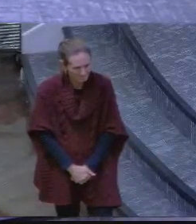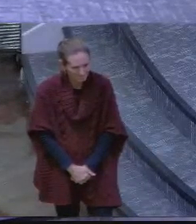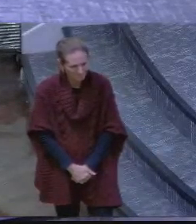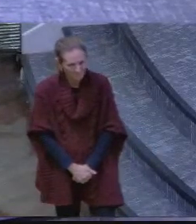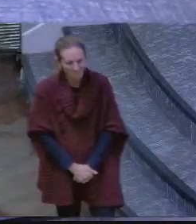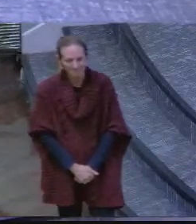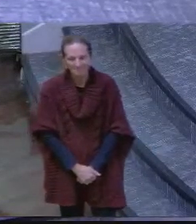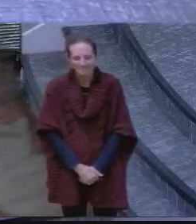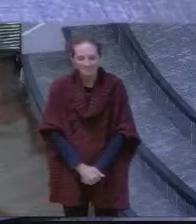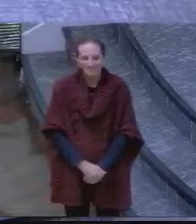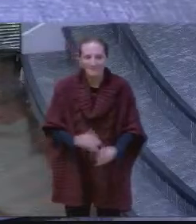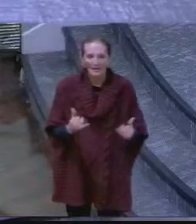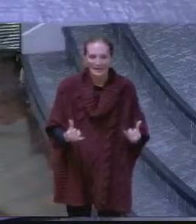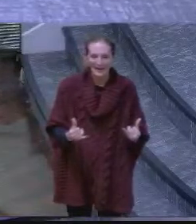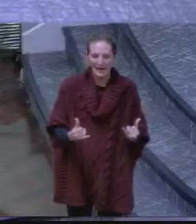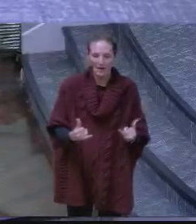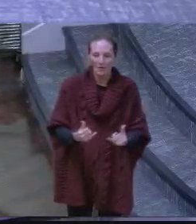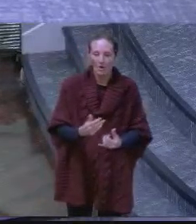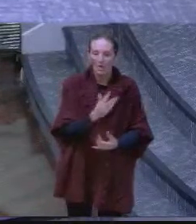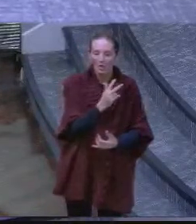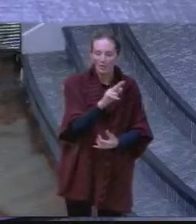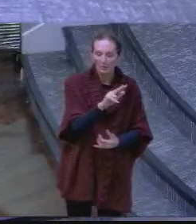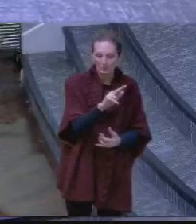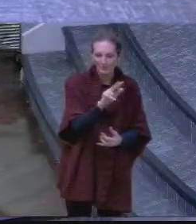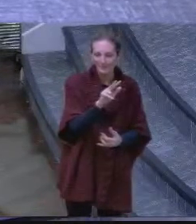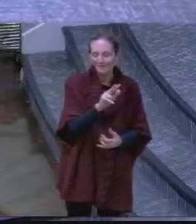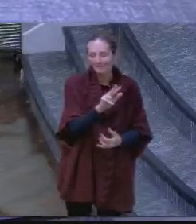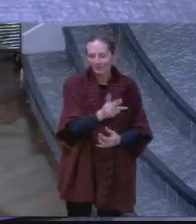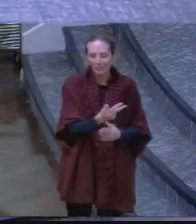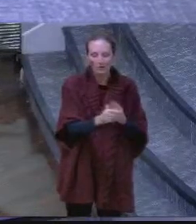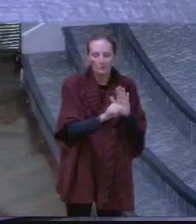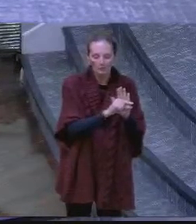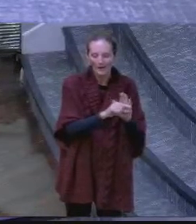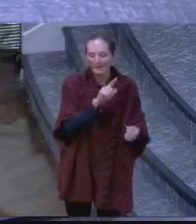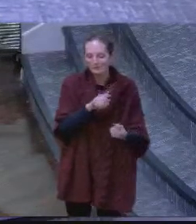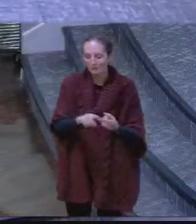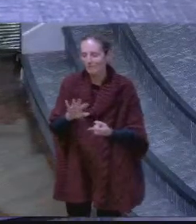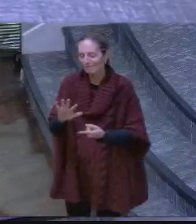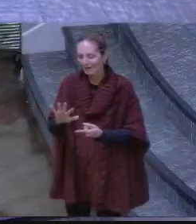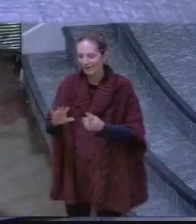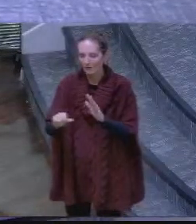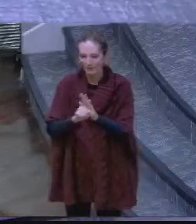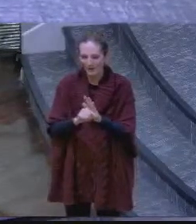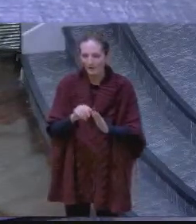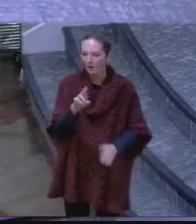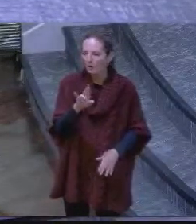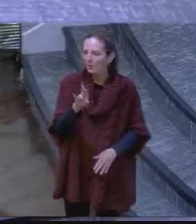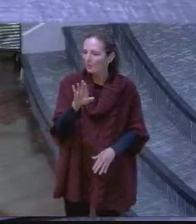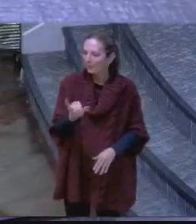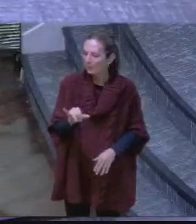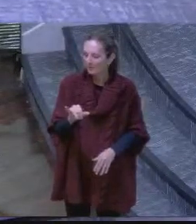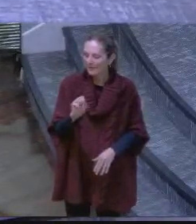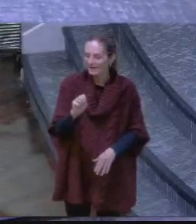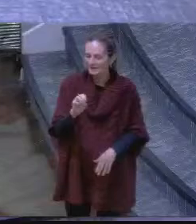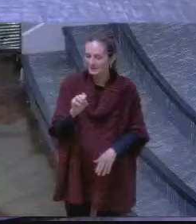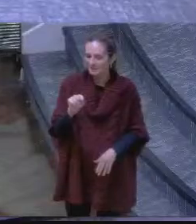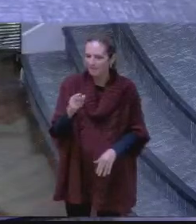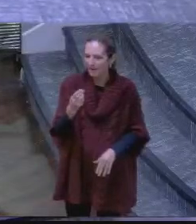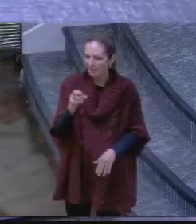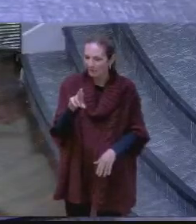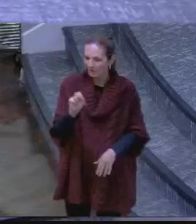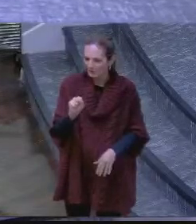Our 3 through 5 art winners tonight. Our first place, Ruby Smothers, 4th grade, Gaines